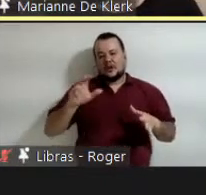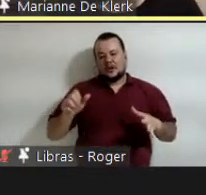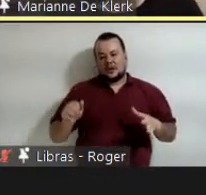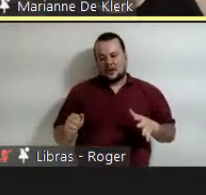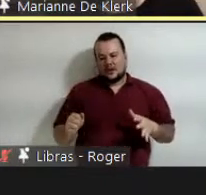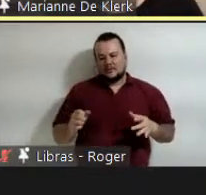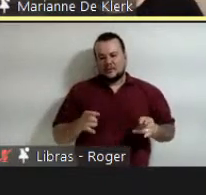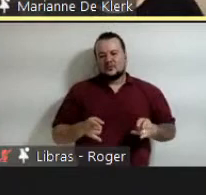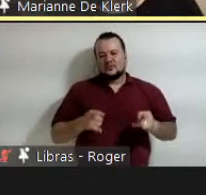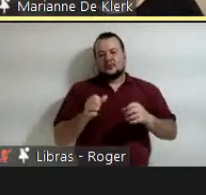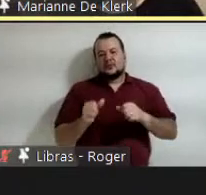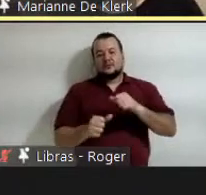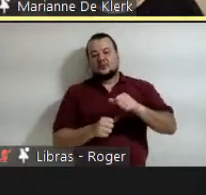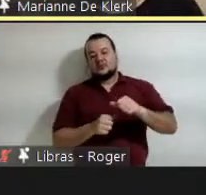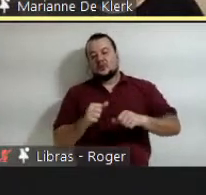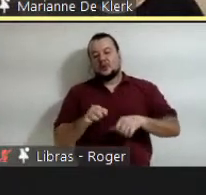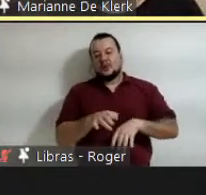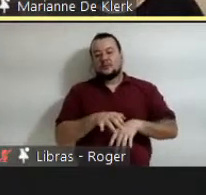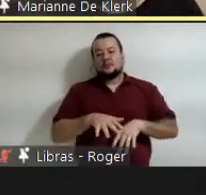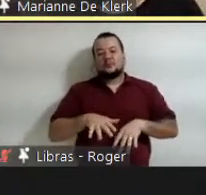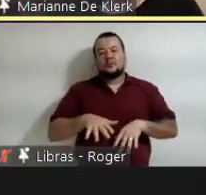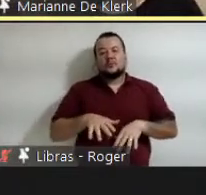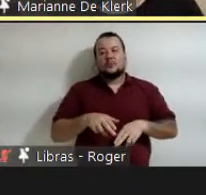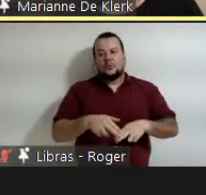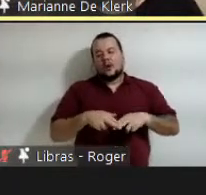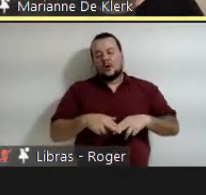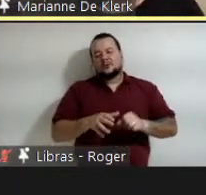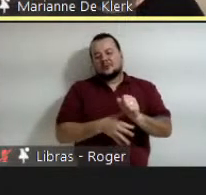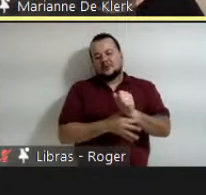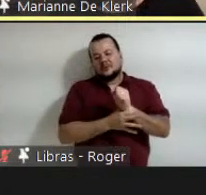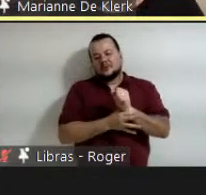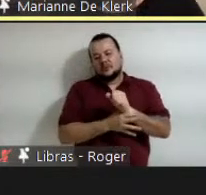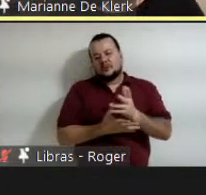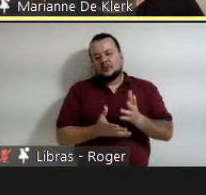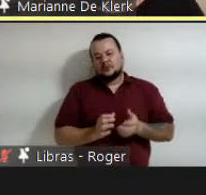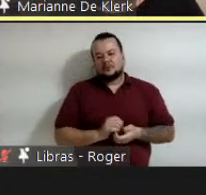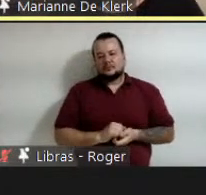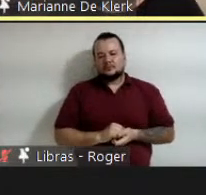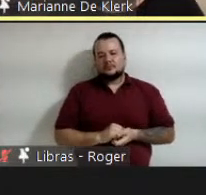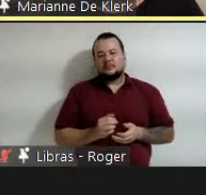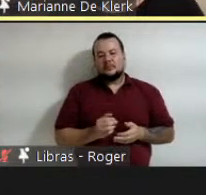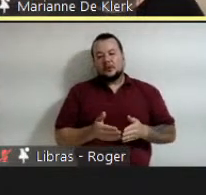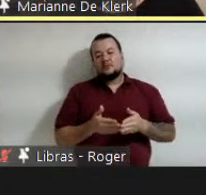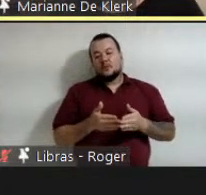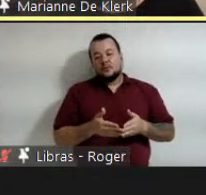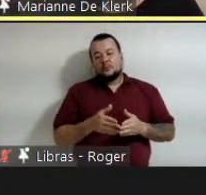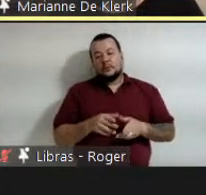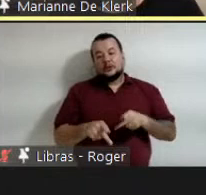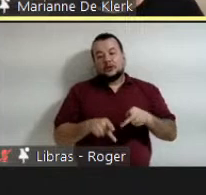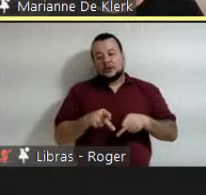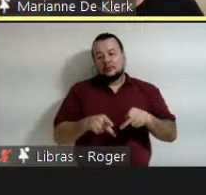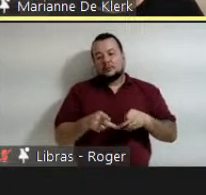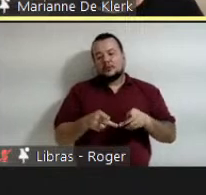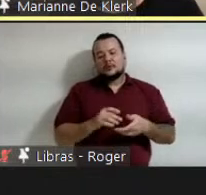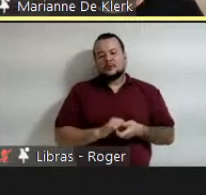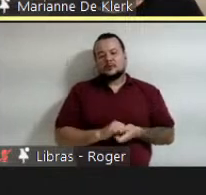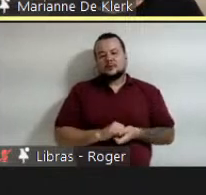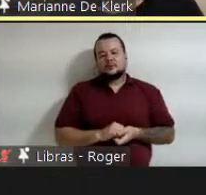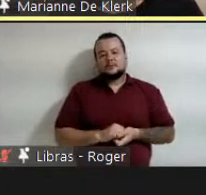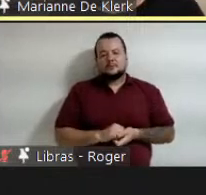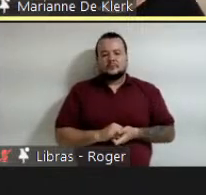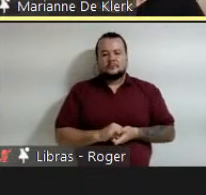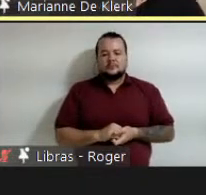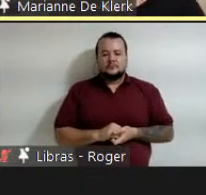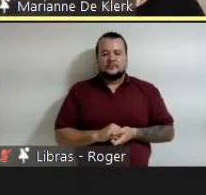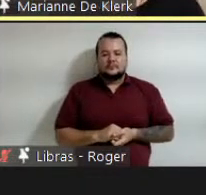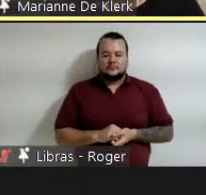and areas that should be public walkways closed down. What is also a tragedy, what happened with this building, on the western facade, a parking garage